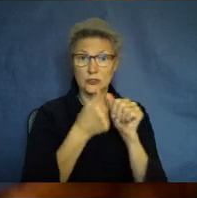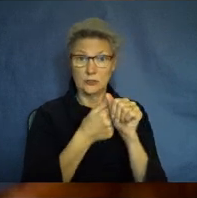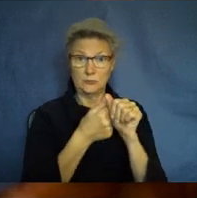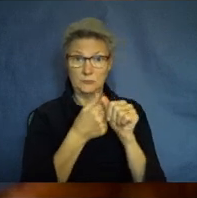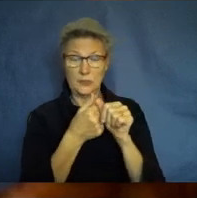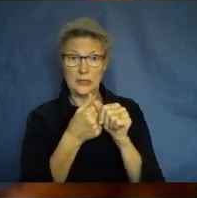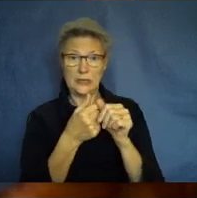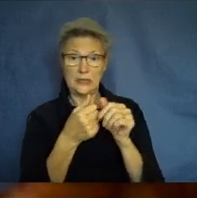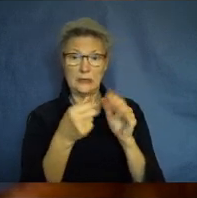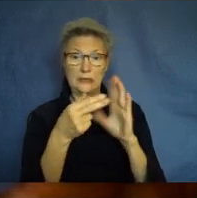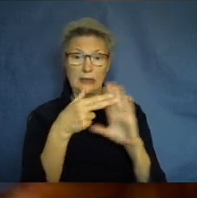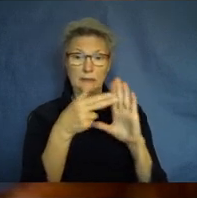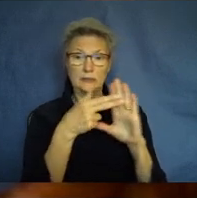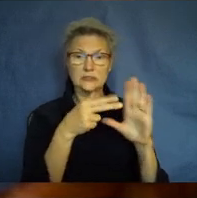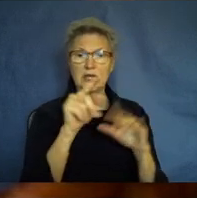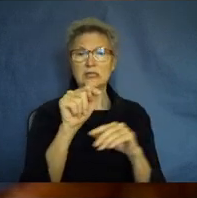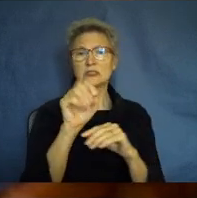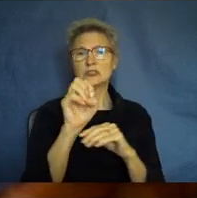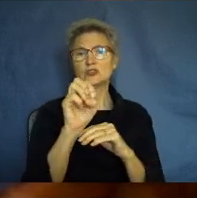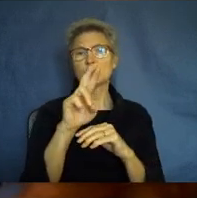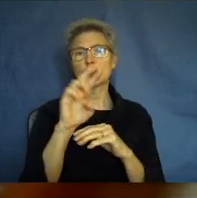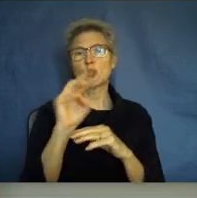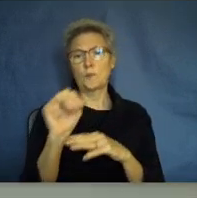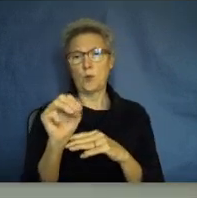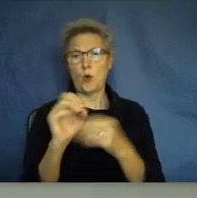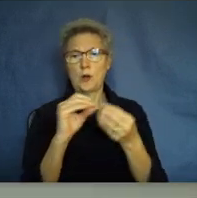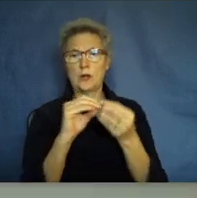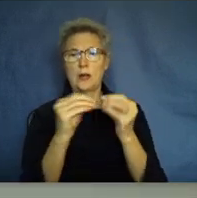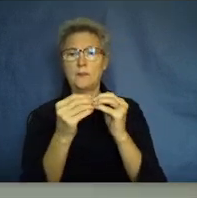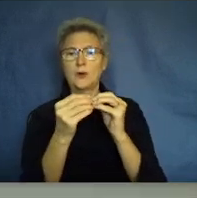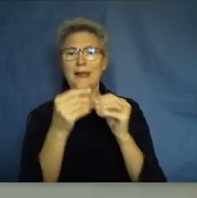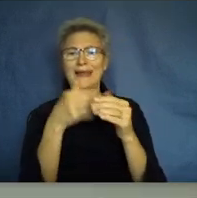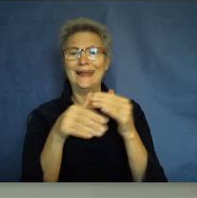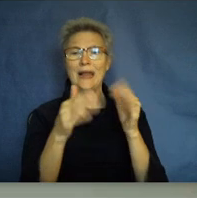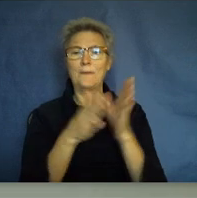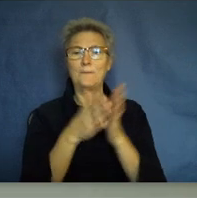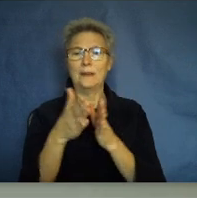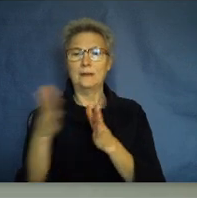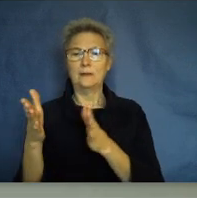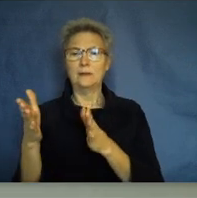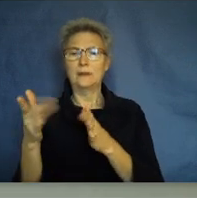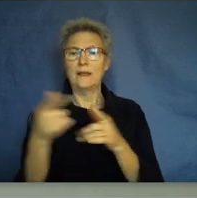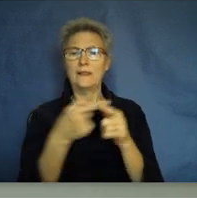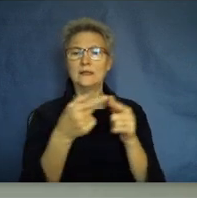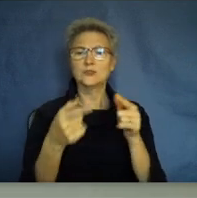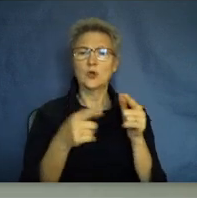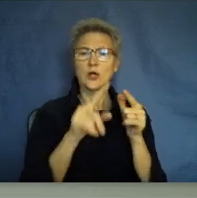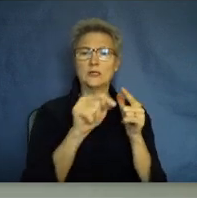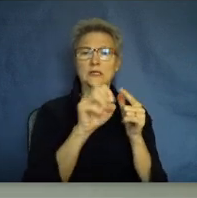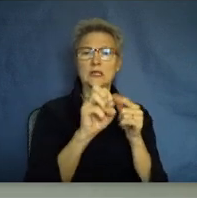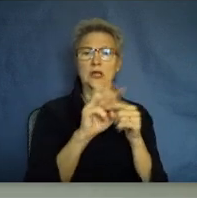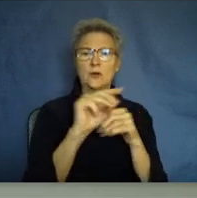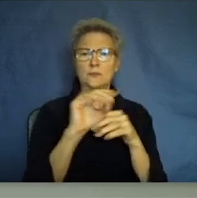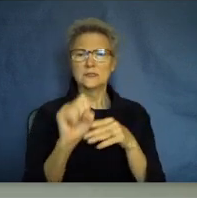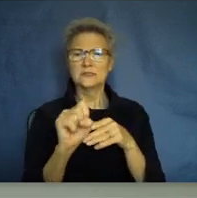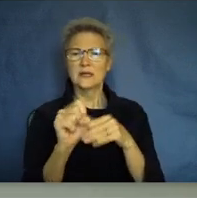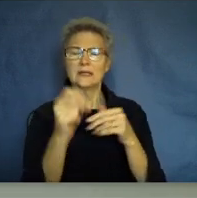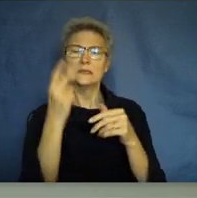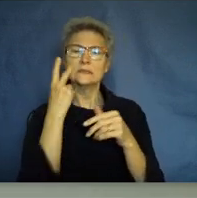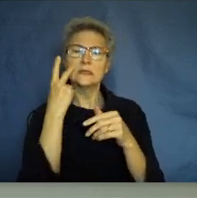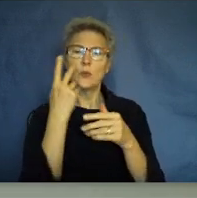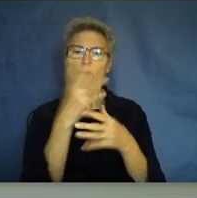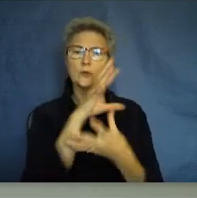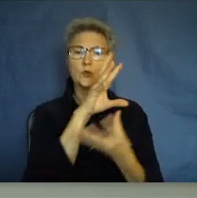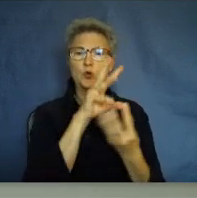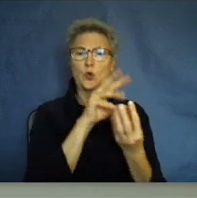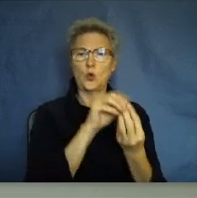which is a number or an object in a pattern. So these are all individual terms. So I need to just see what the